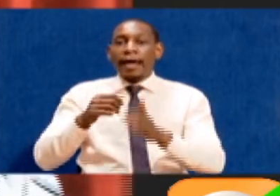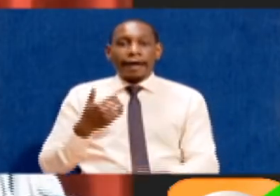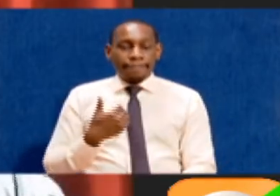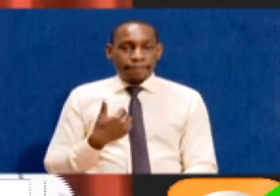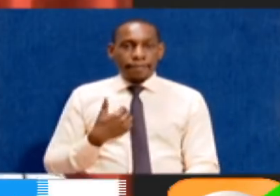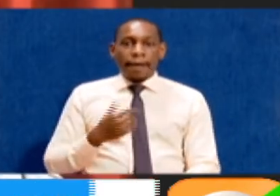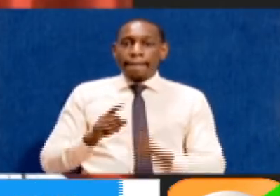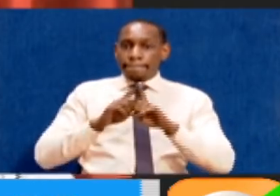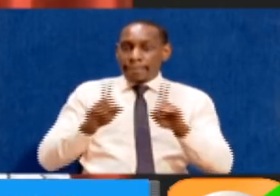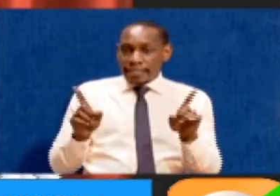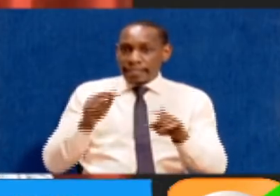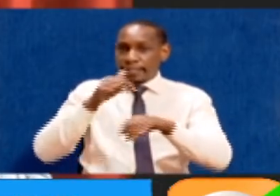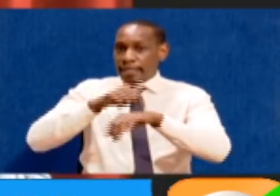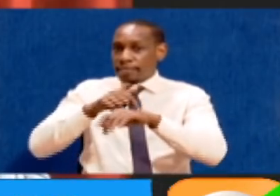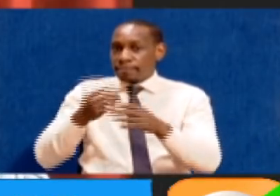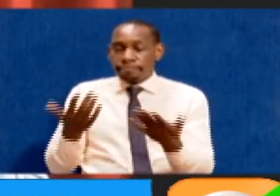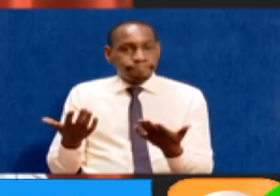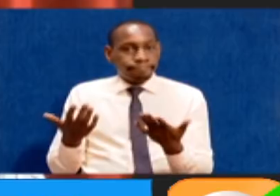problem is. But